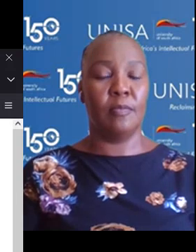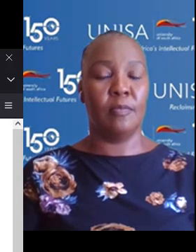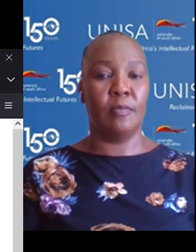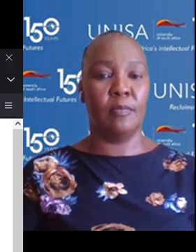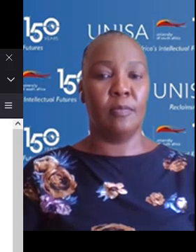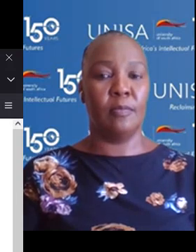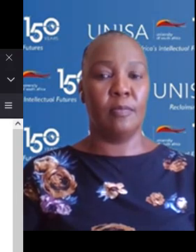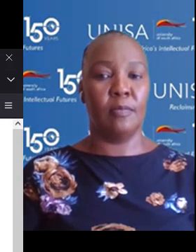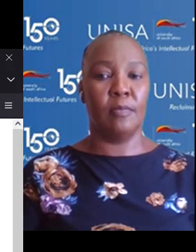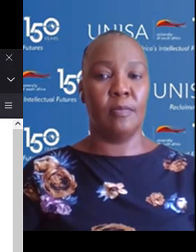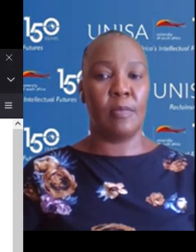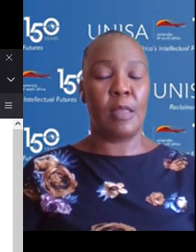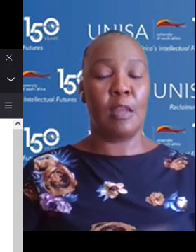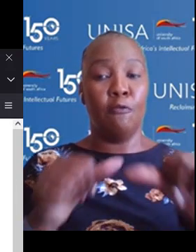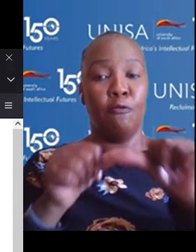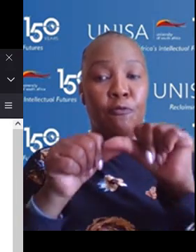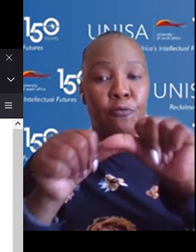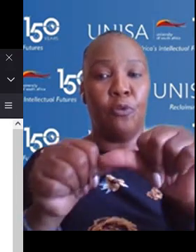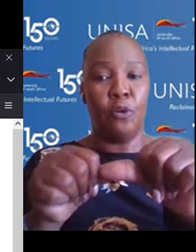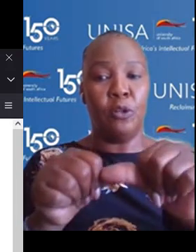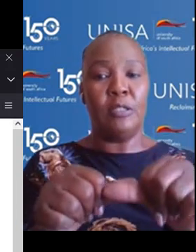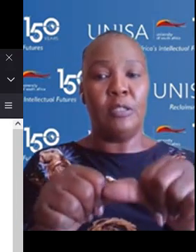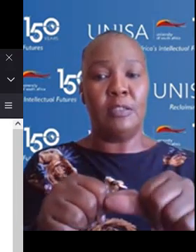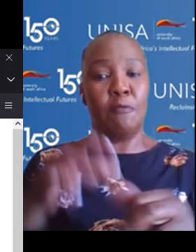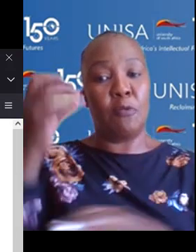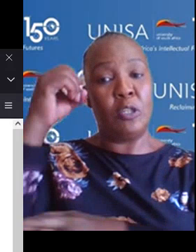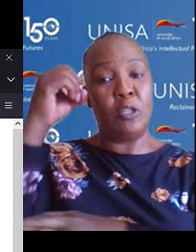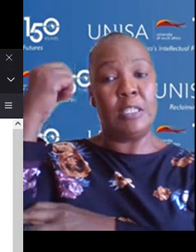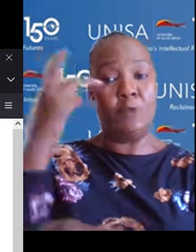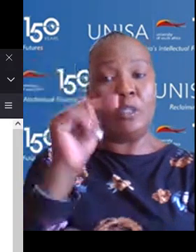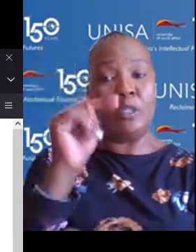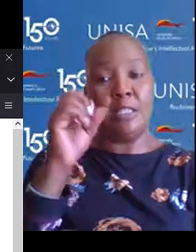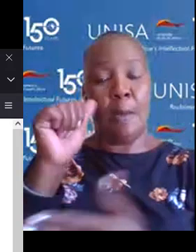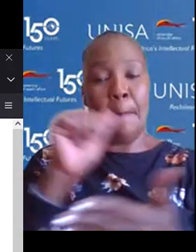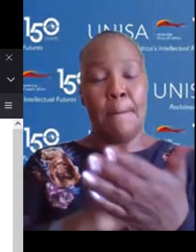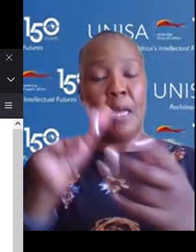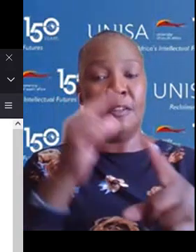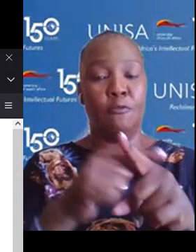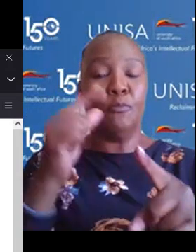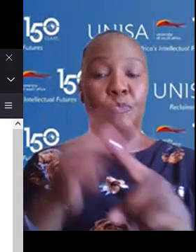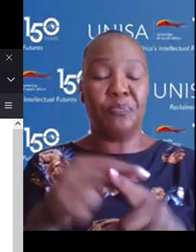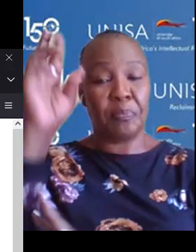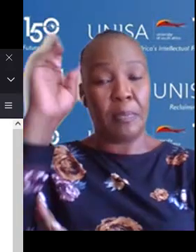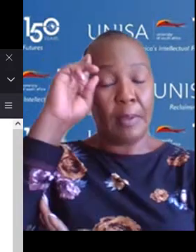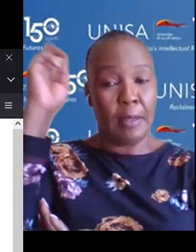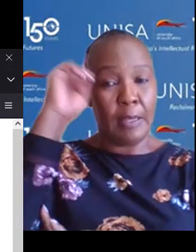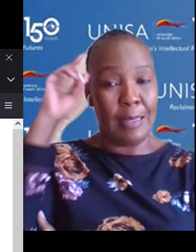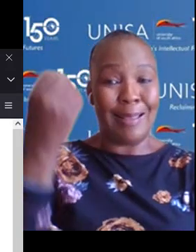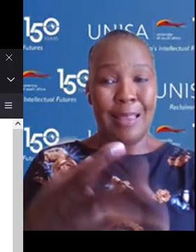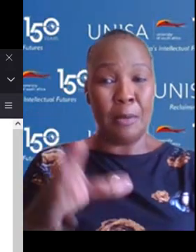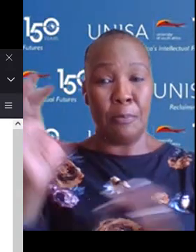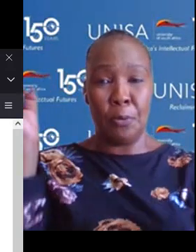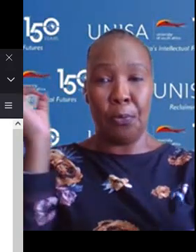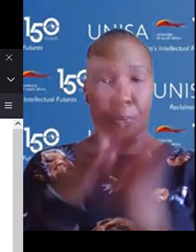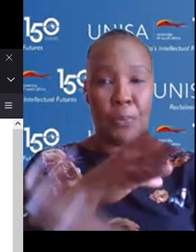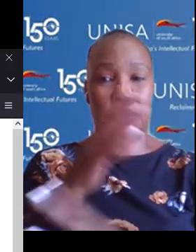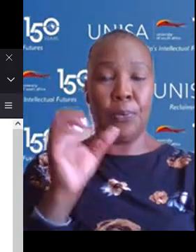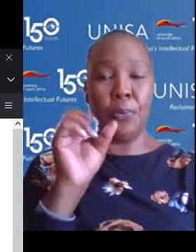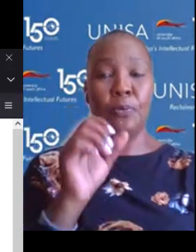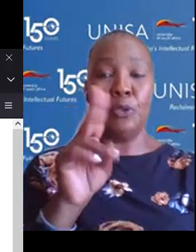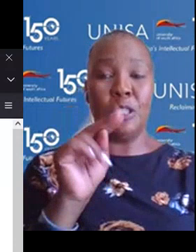And you have to follow the steps, forgotten UNISA password. So remember, if you have not claimed your UNISA login,